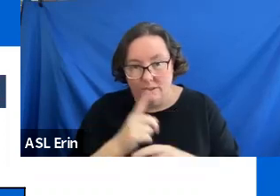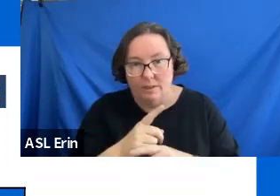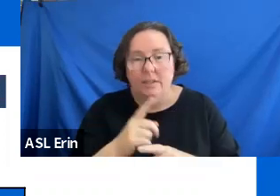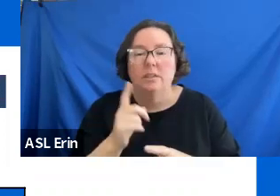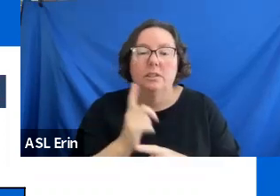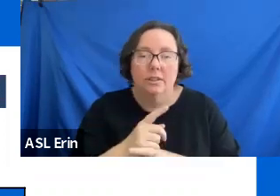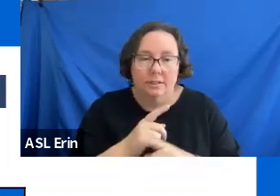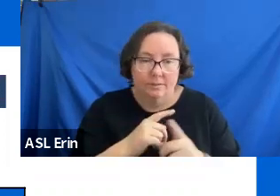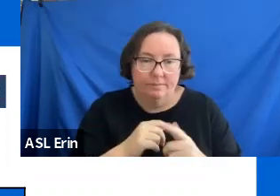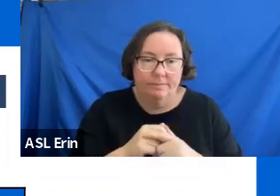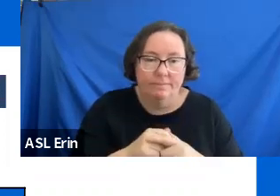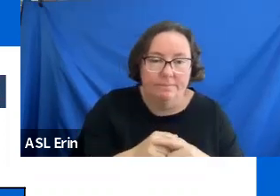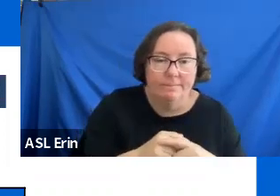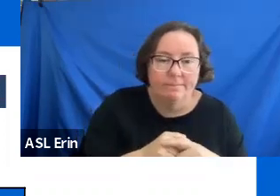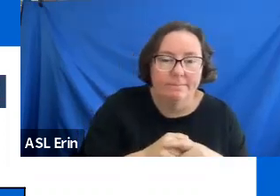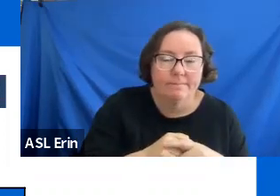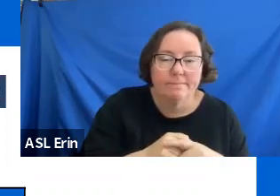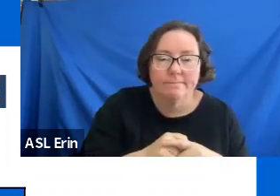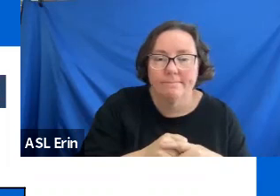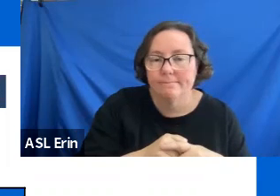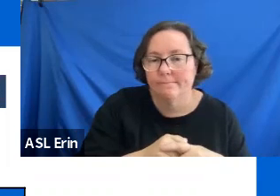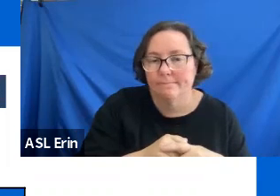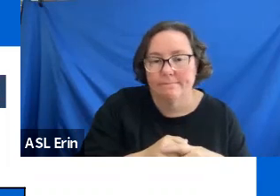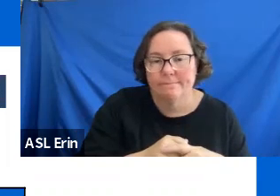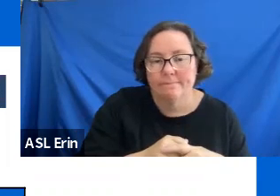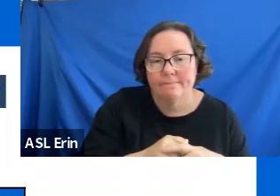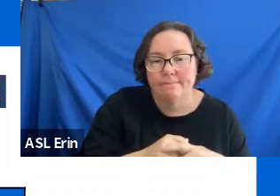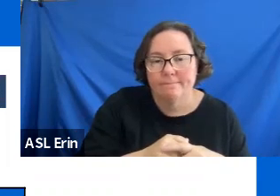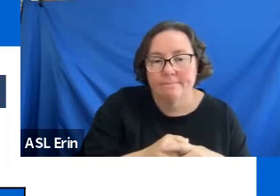don't, to try and